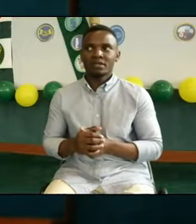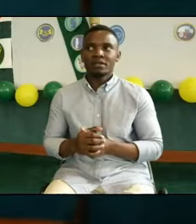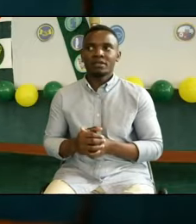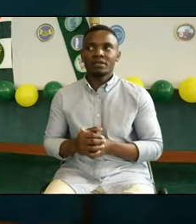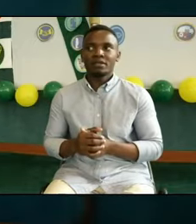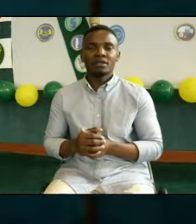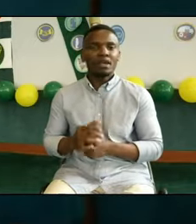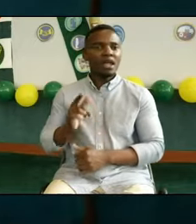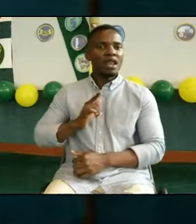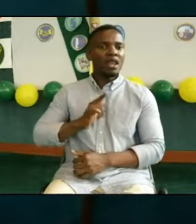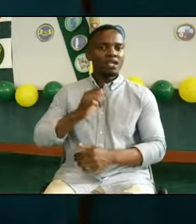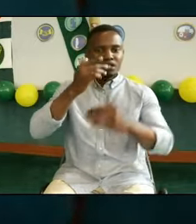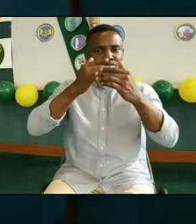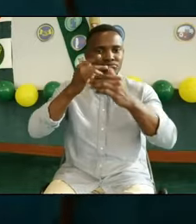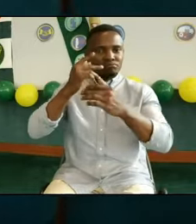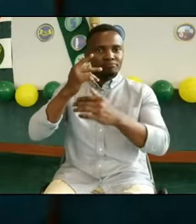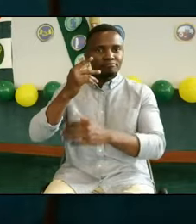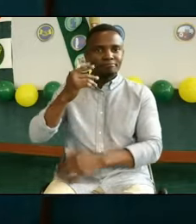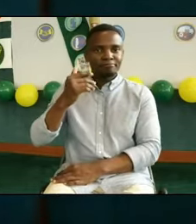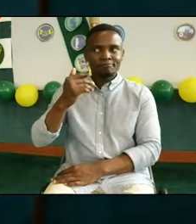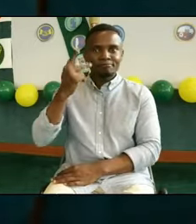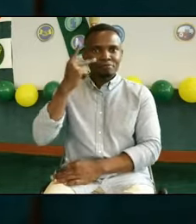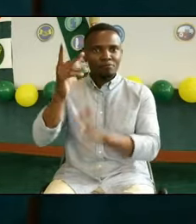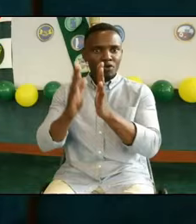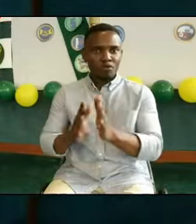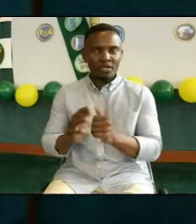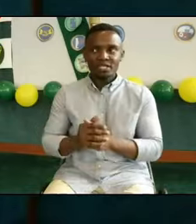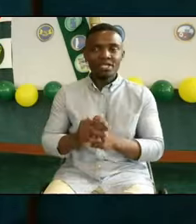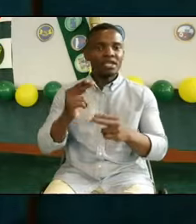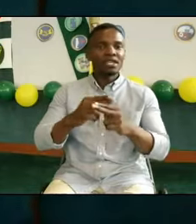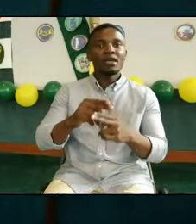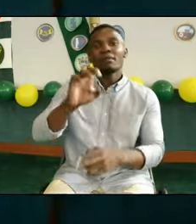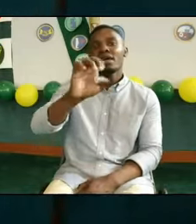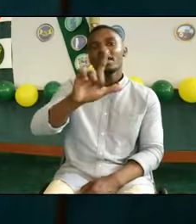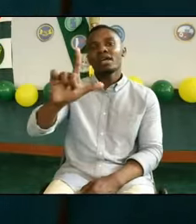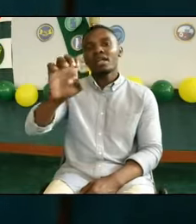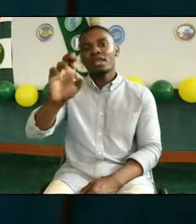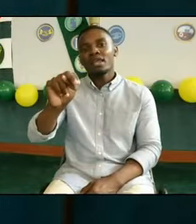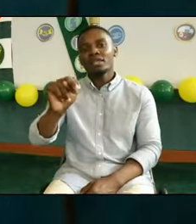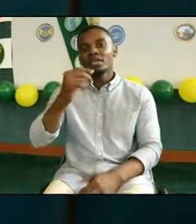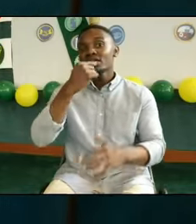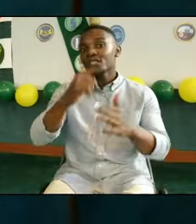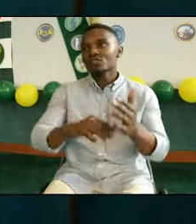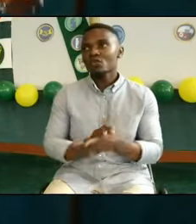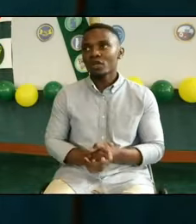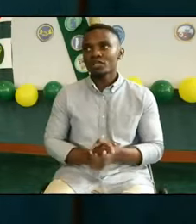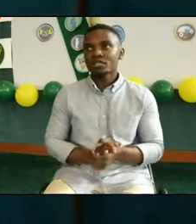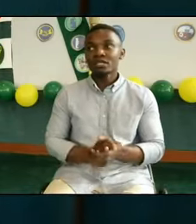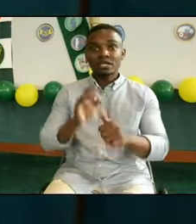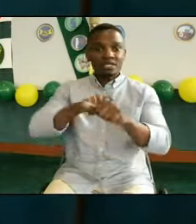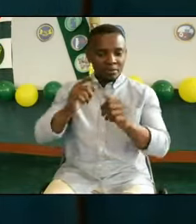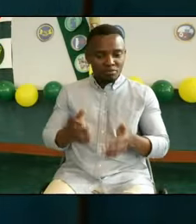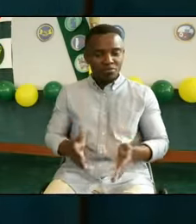Our lady prophet, Ellen G. White, recorded that when they were giving birth, I will show you. But when they were giving birth,